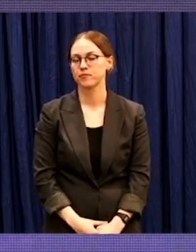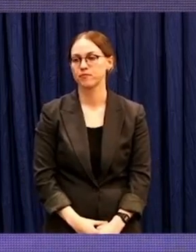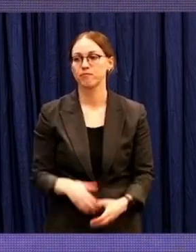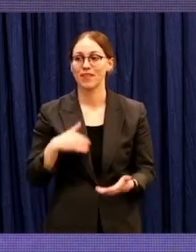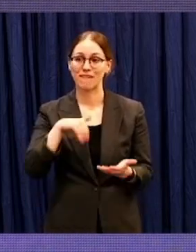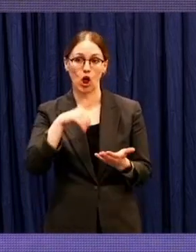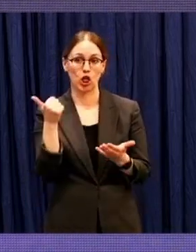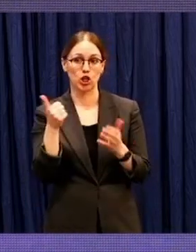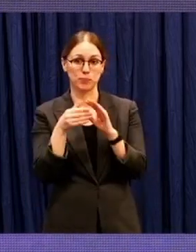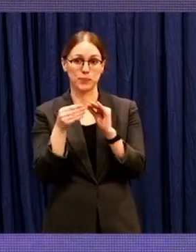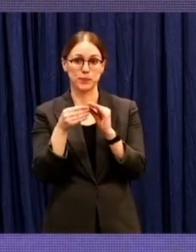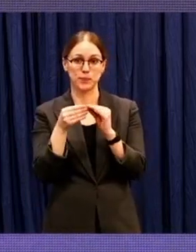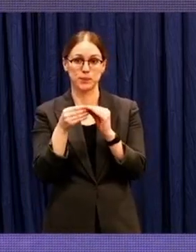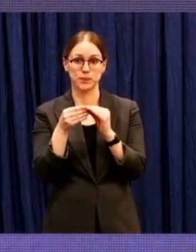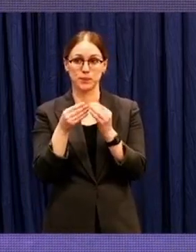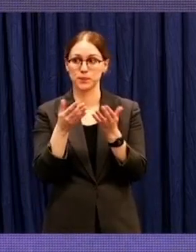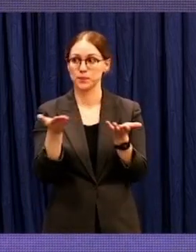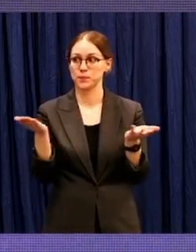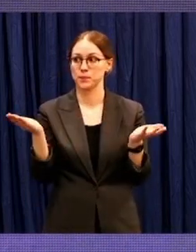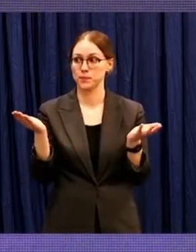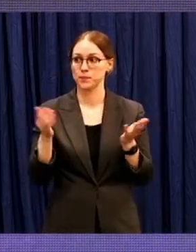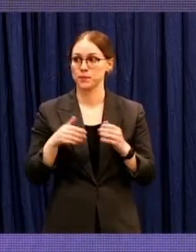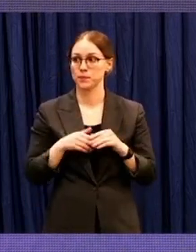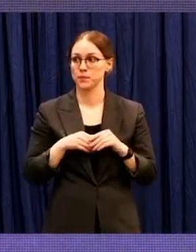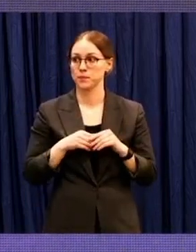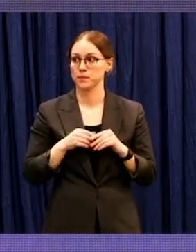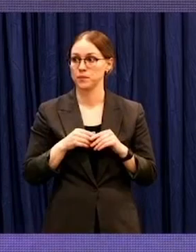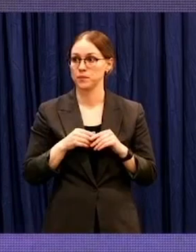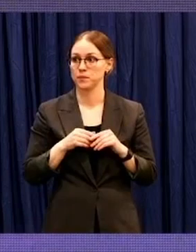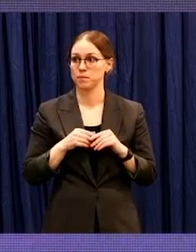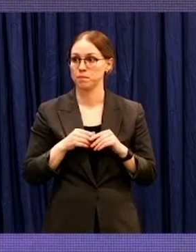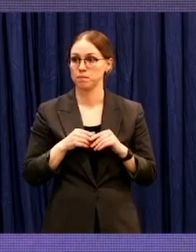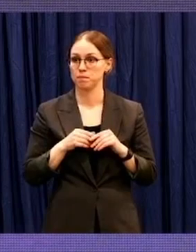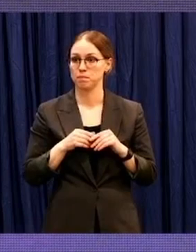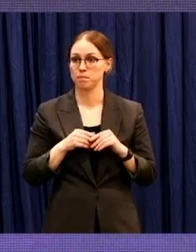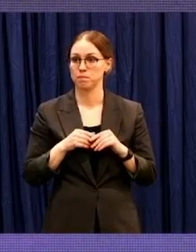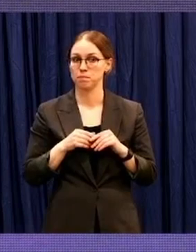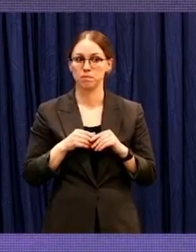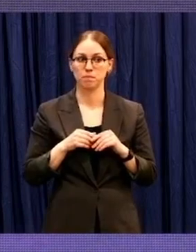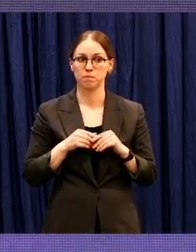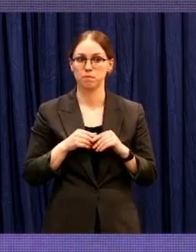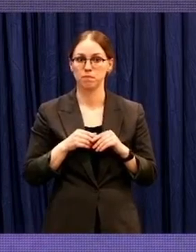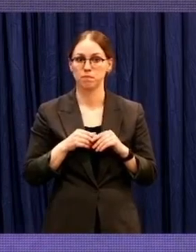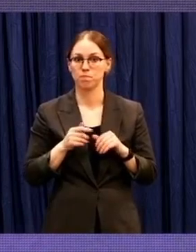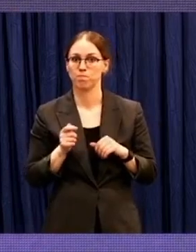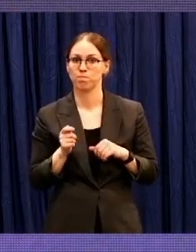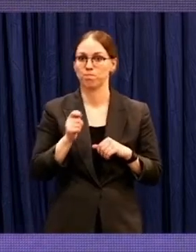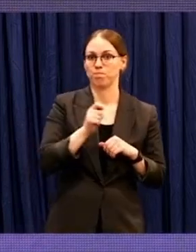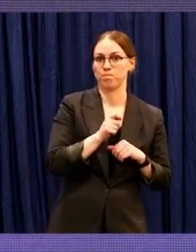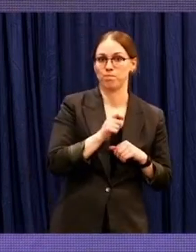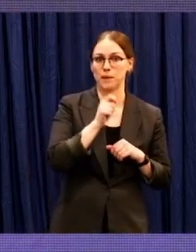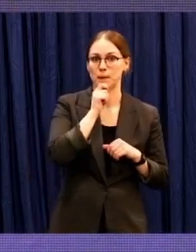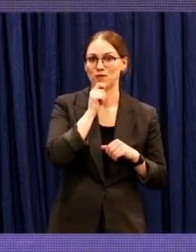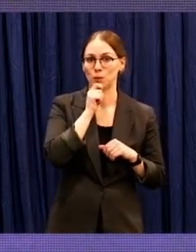Any others? Anybody else want to shout one out? Flag down a microphone.